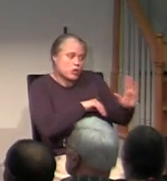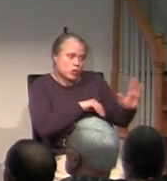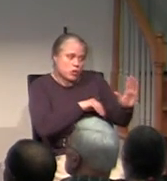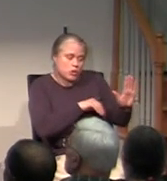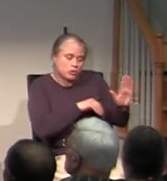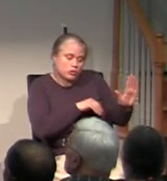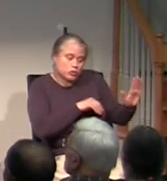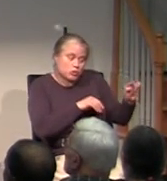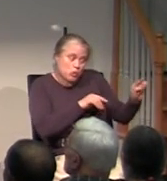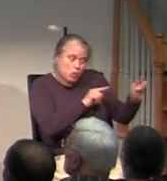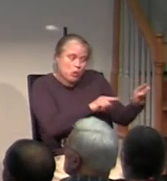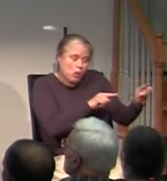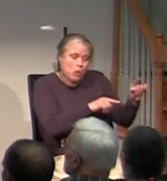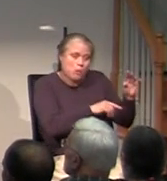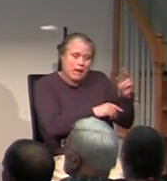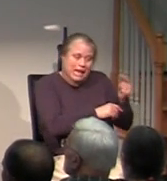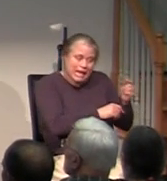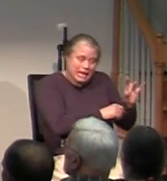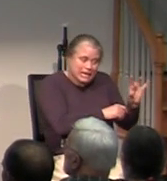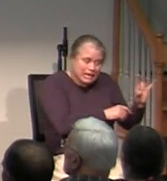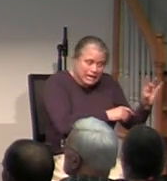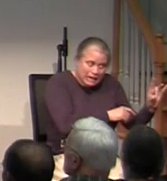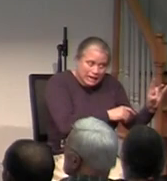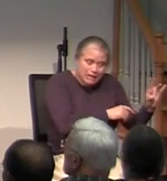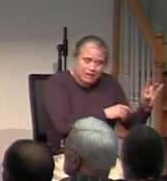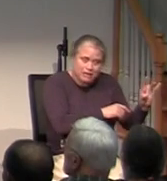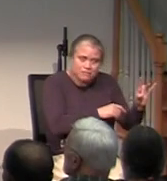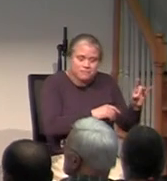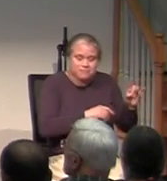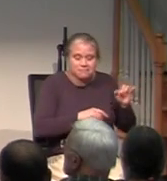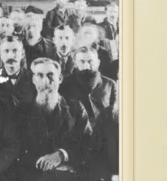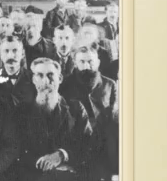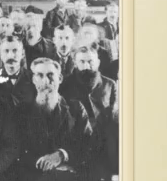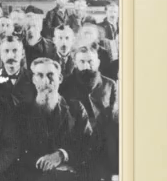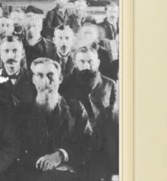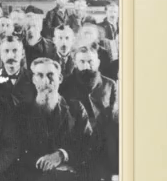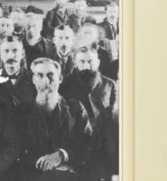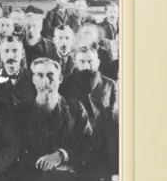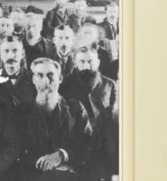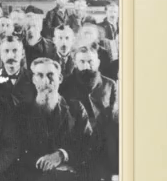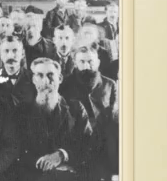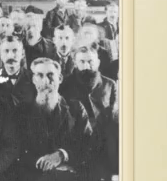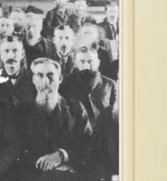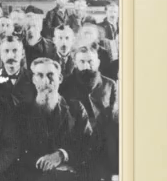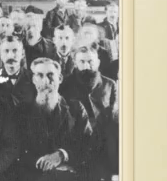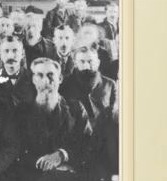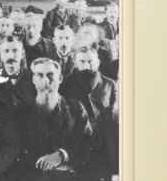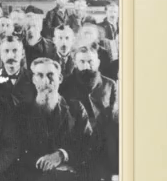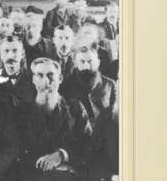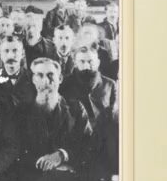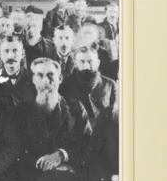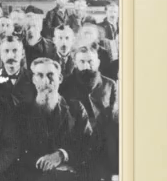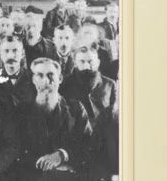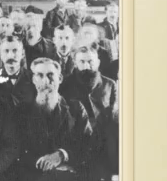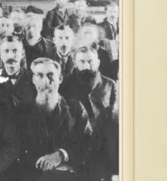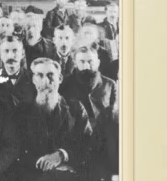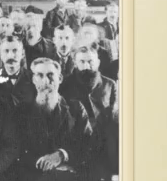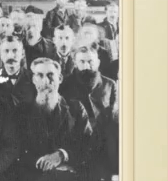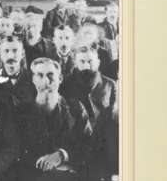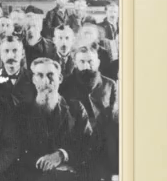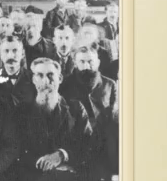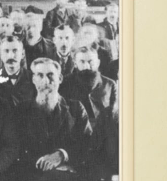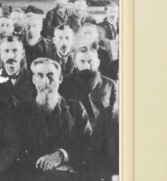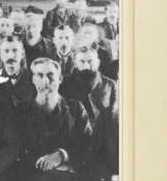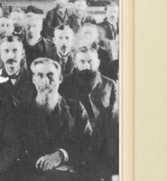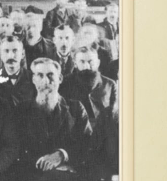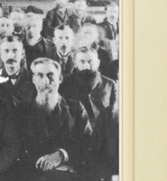And she wrote to the delegates ahead of time, saying this: "We are impressed that this gathering will be the most